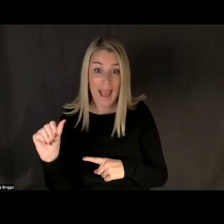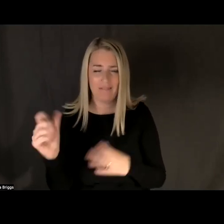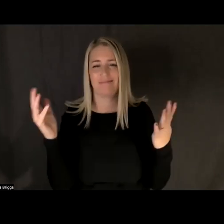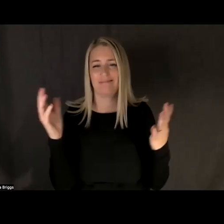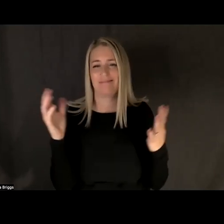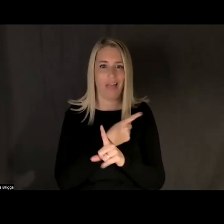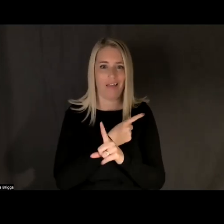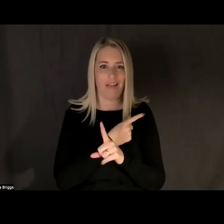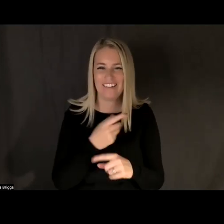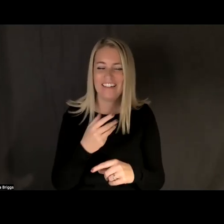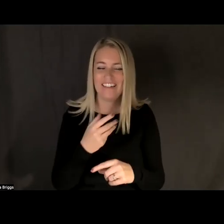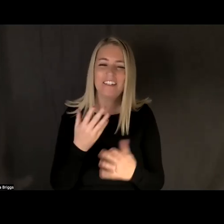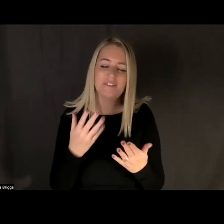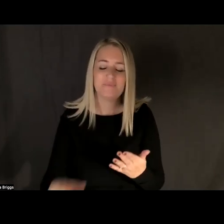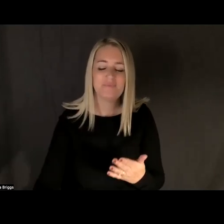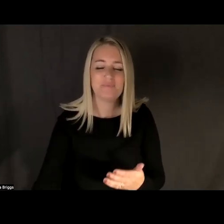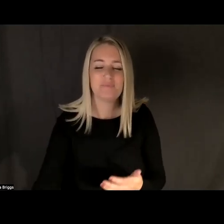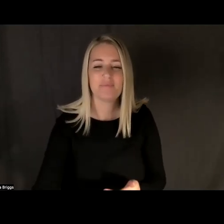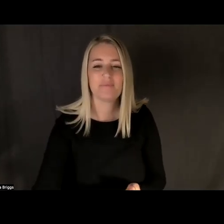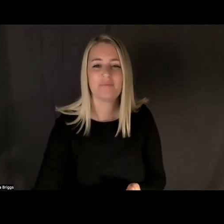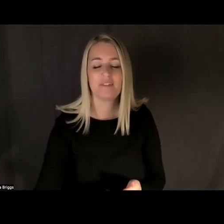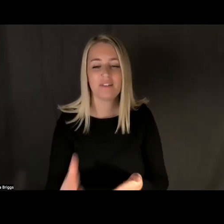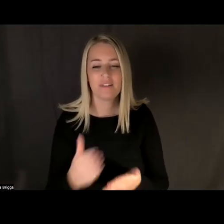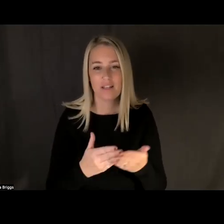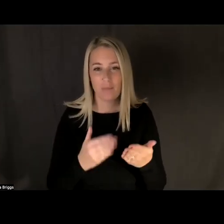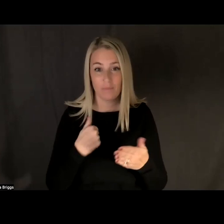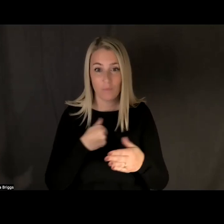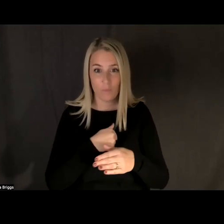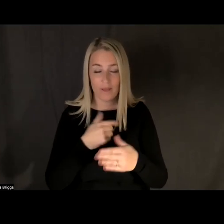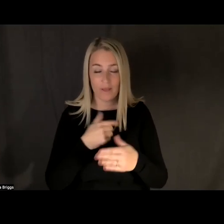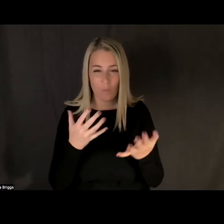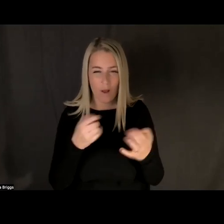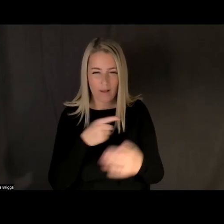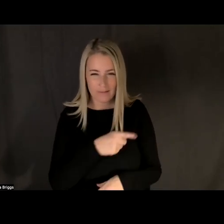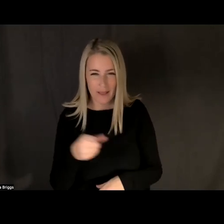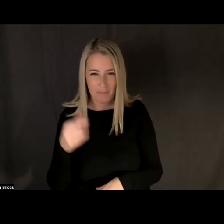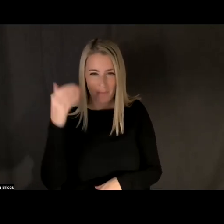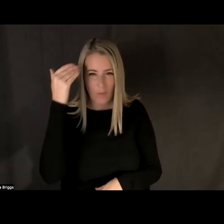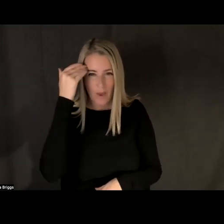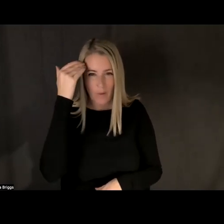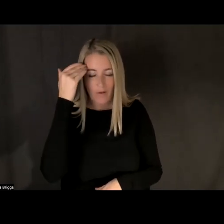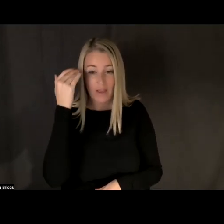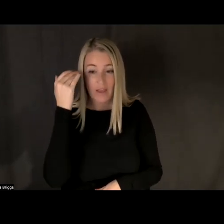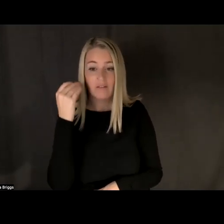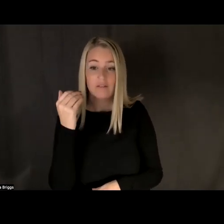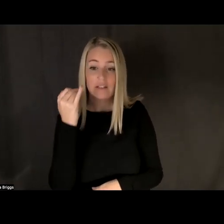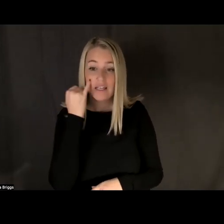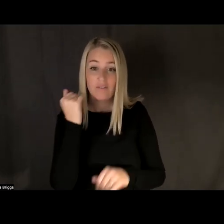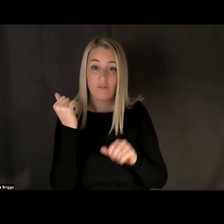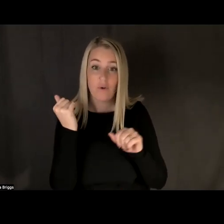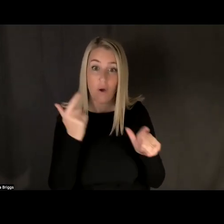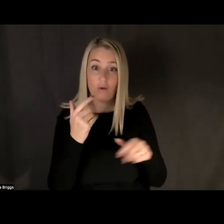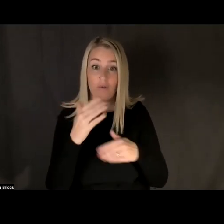syllable work that we want them to be aware of. And if all you do all year long is practice